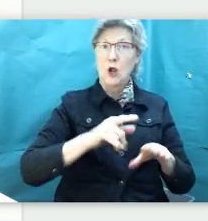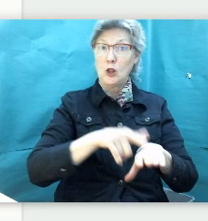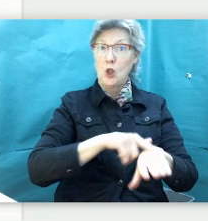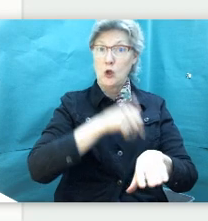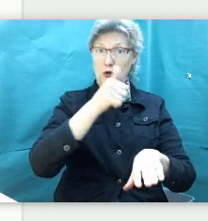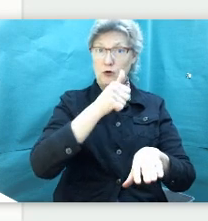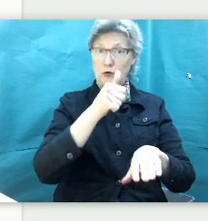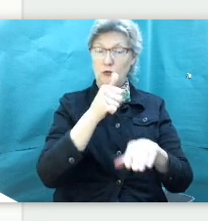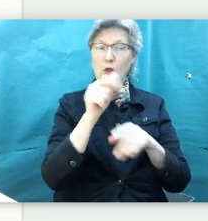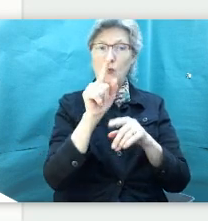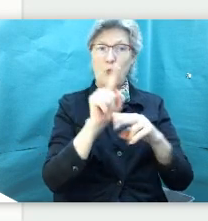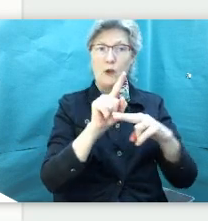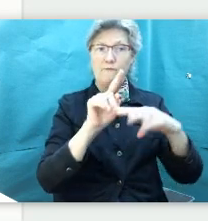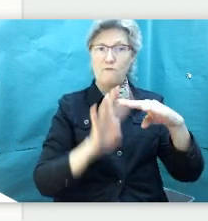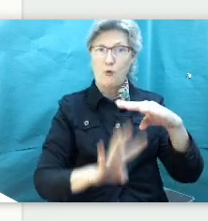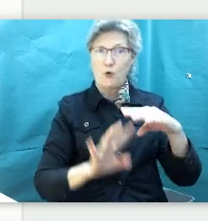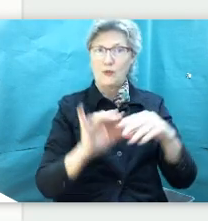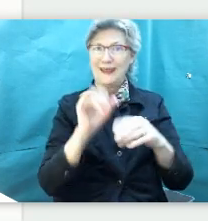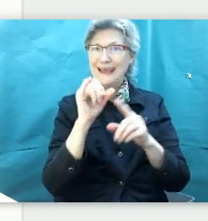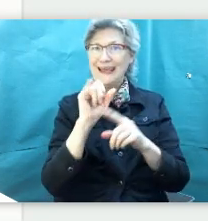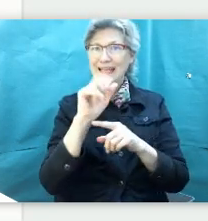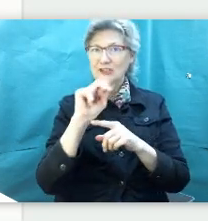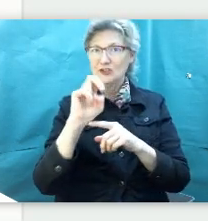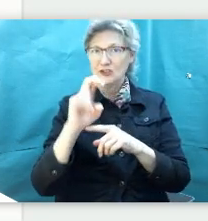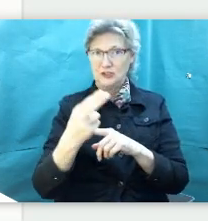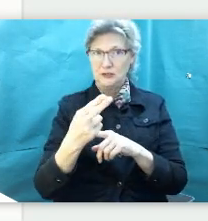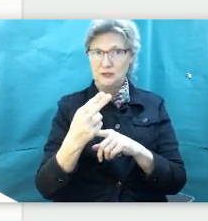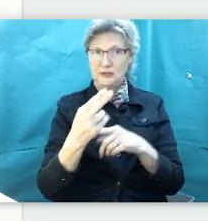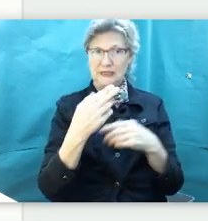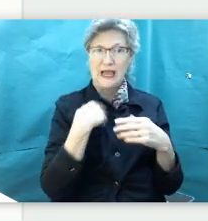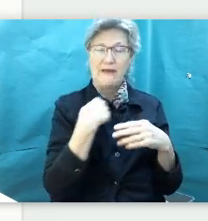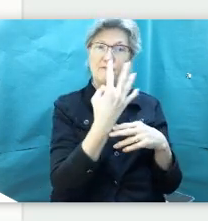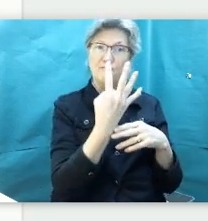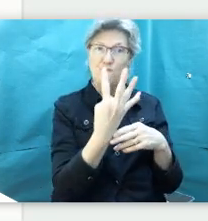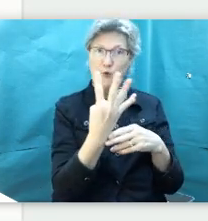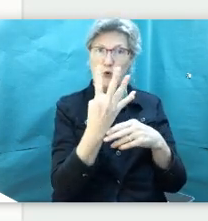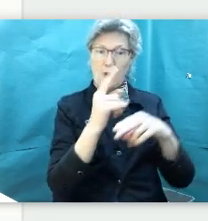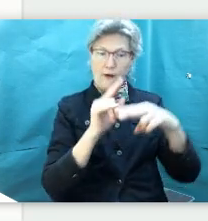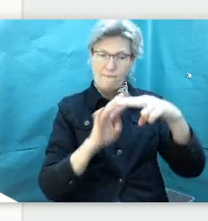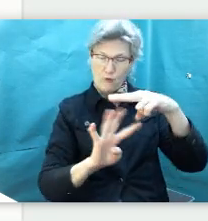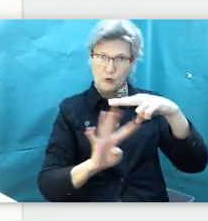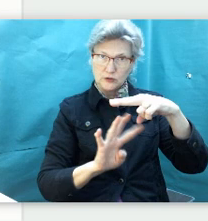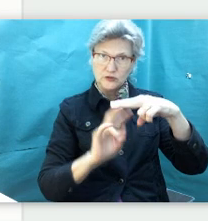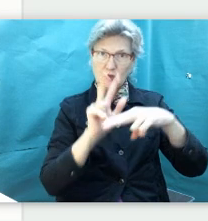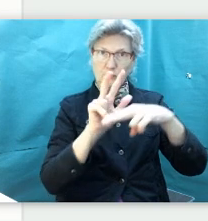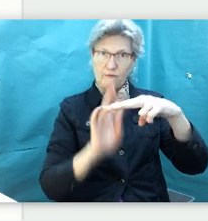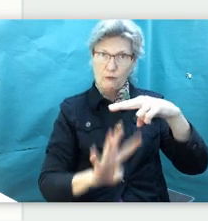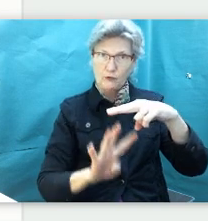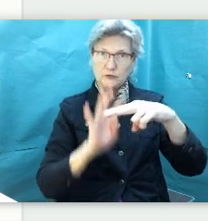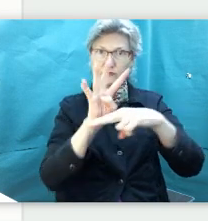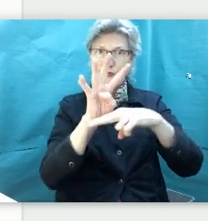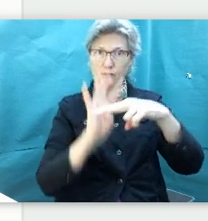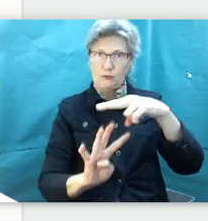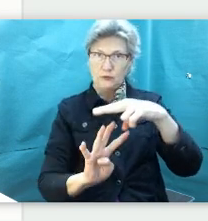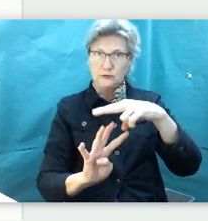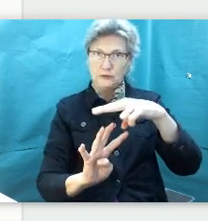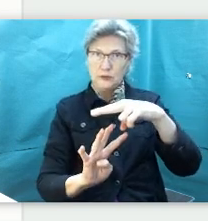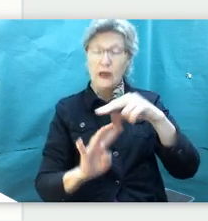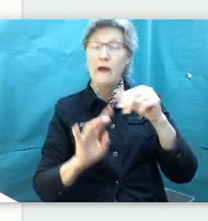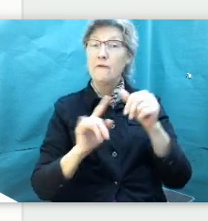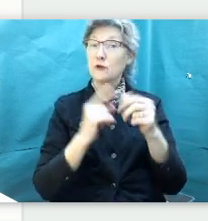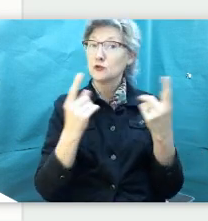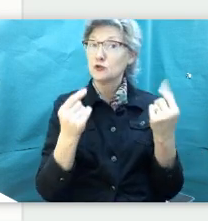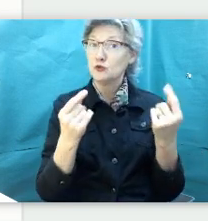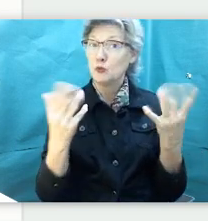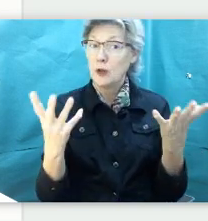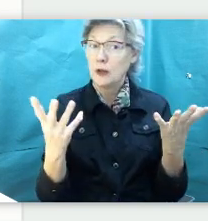in length in inches, I see I have 4ths, 3/4, and 4/4. So the first thing I